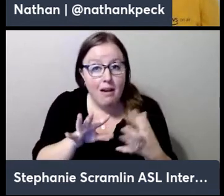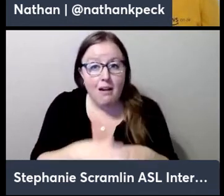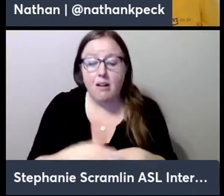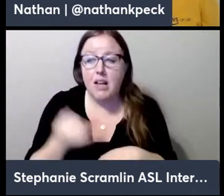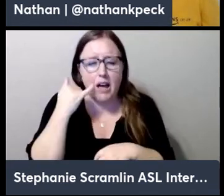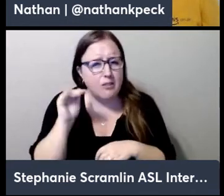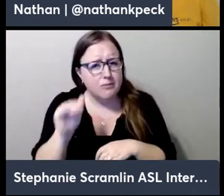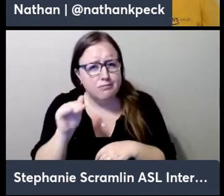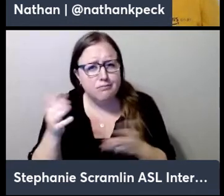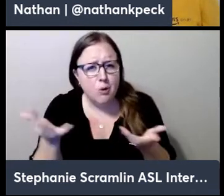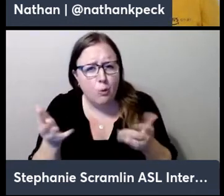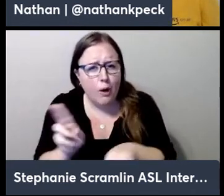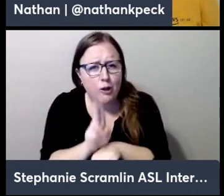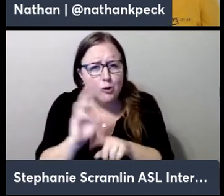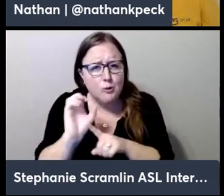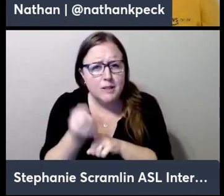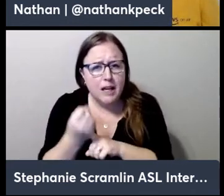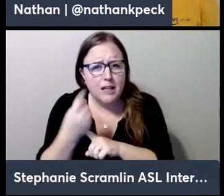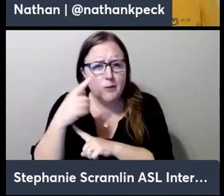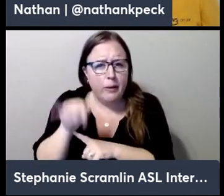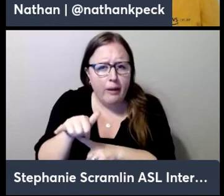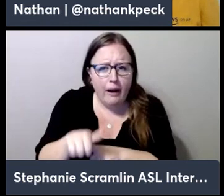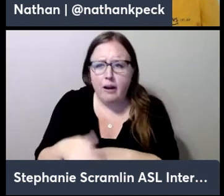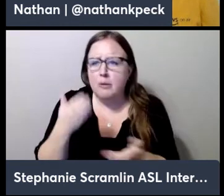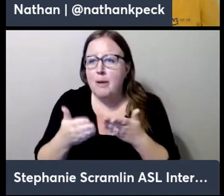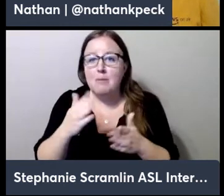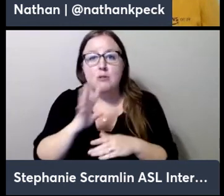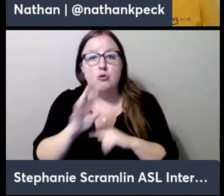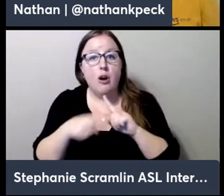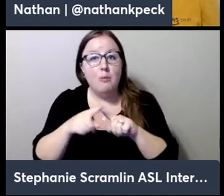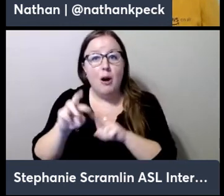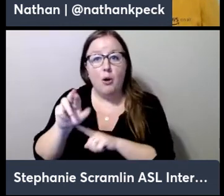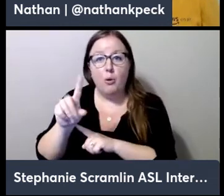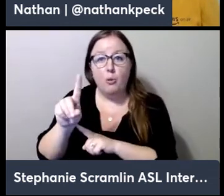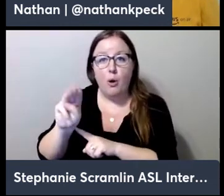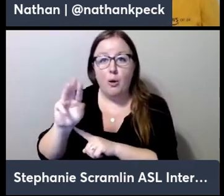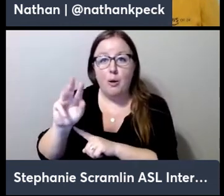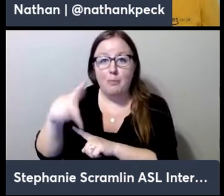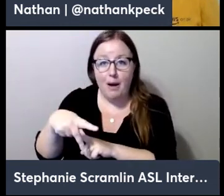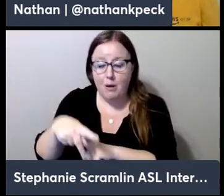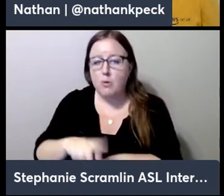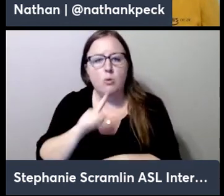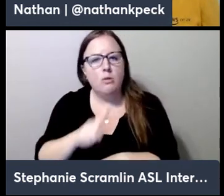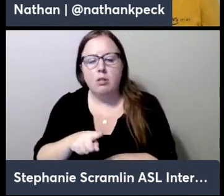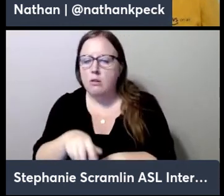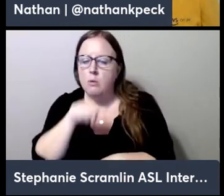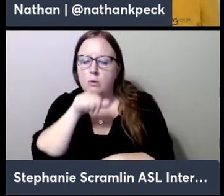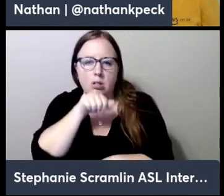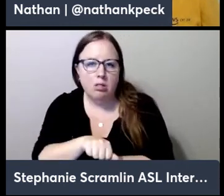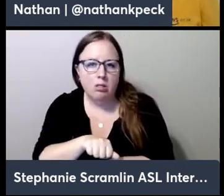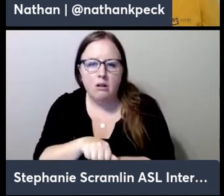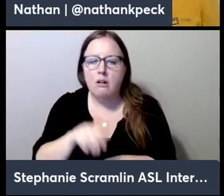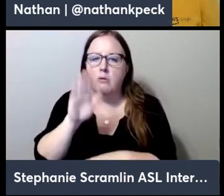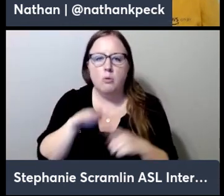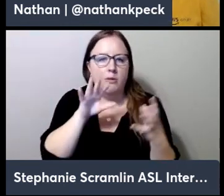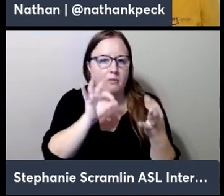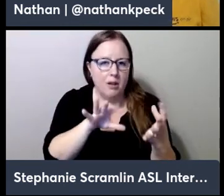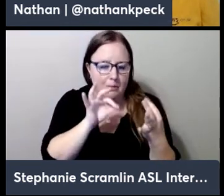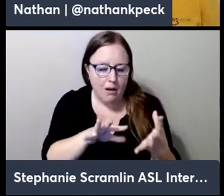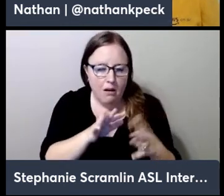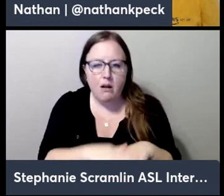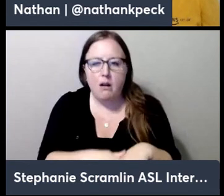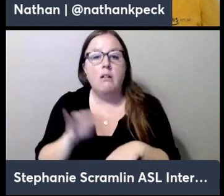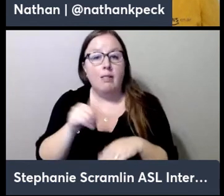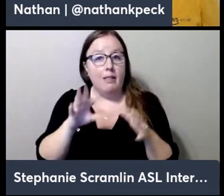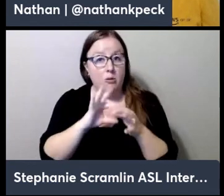what use cases, if you want to talk about roadmap, if you have NDAs with us, we'd love to hear those, because like I